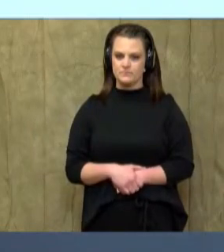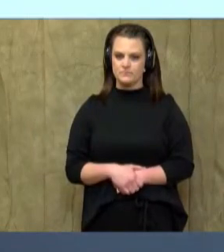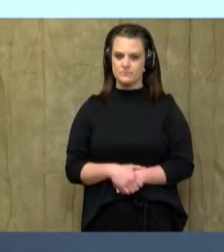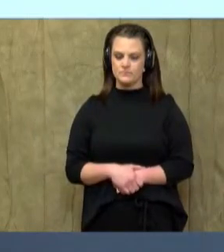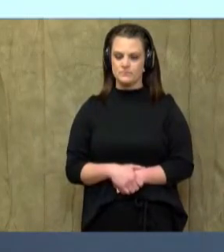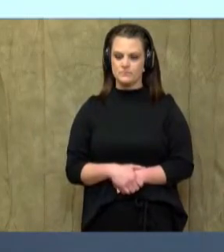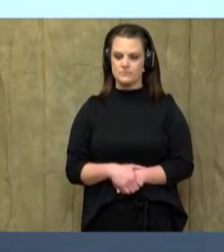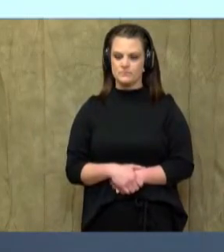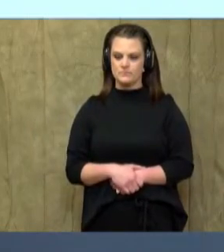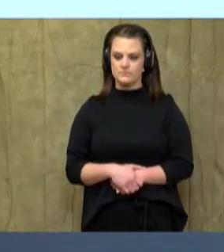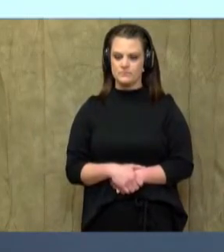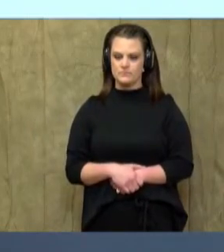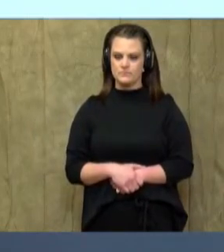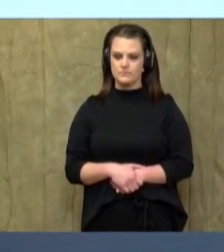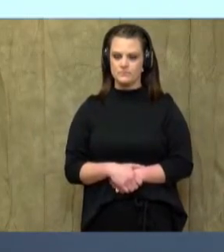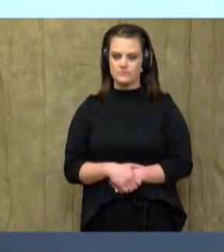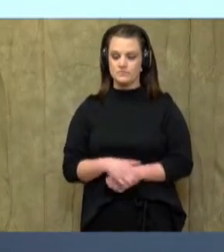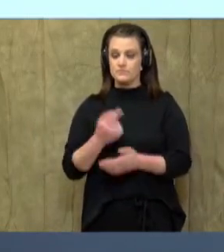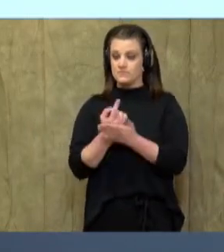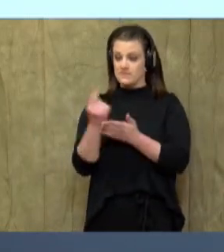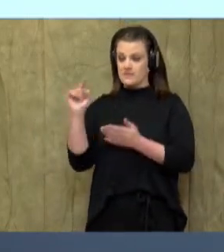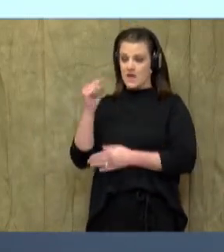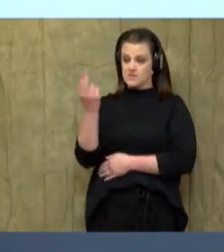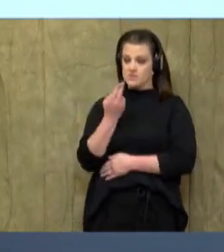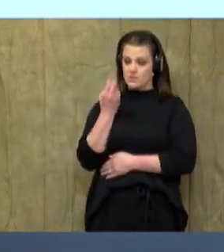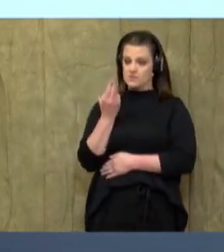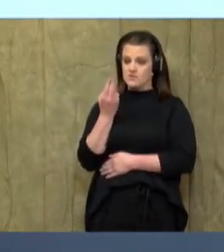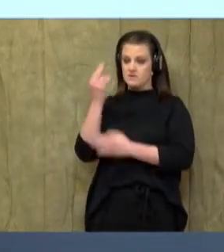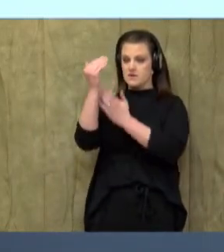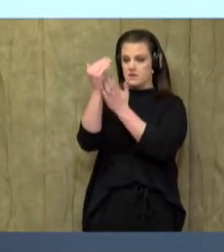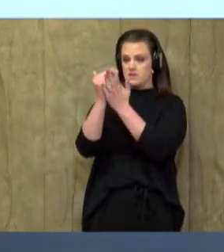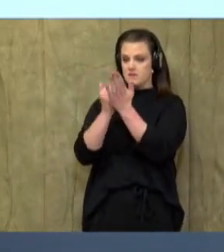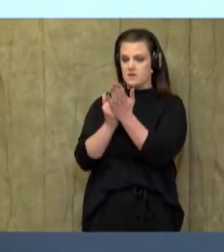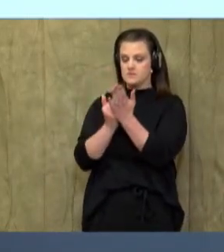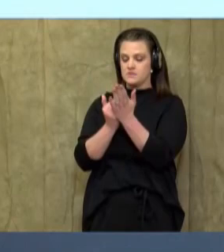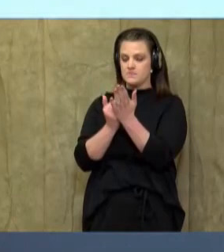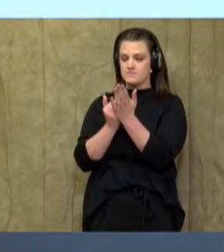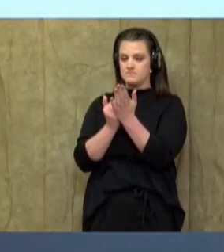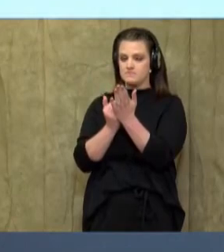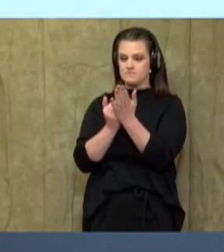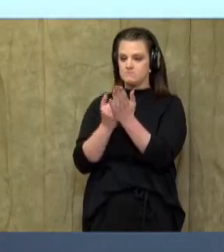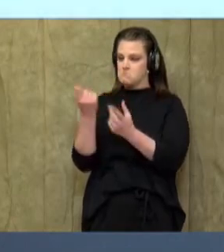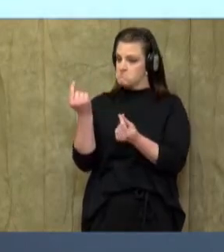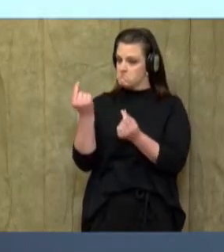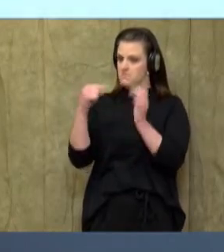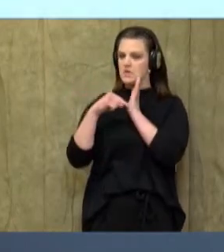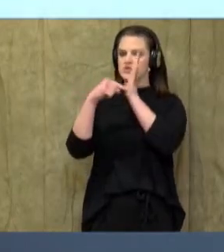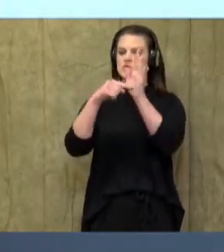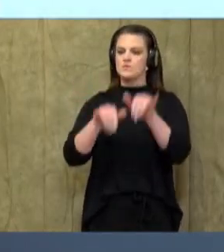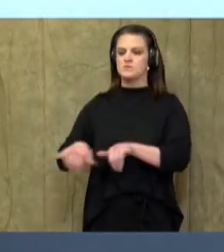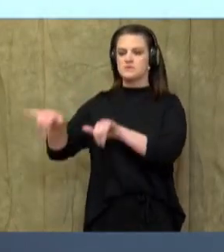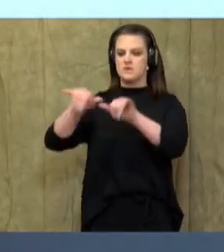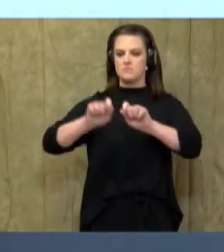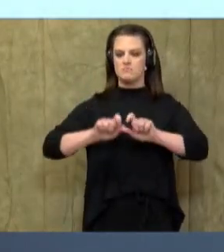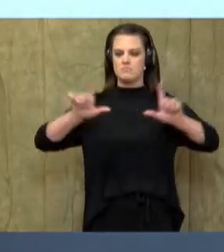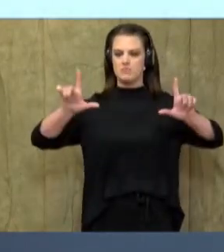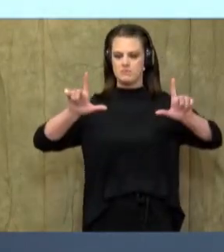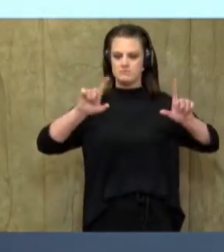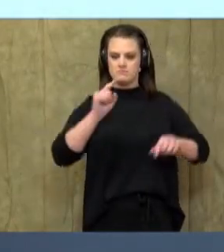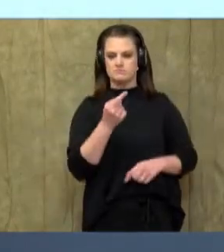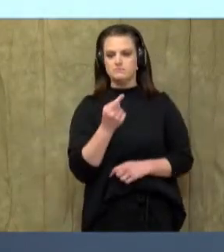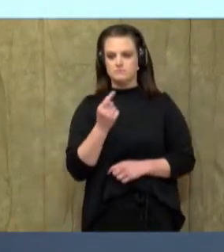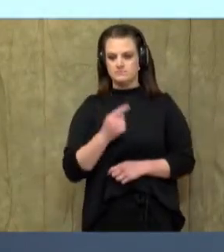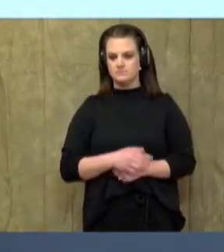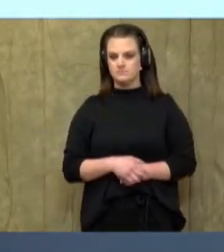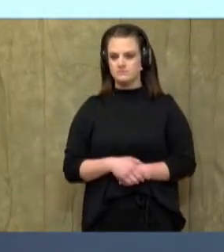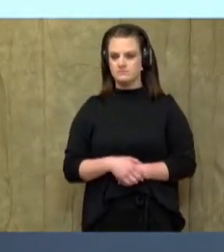So last Thursday, when I did the lesson with you, I showed you the standard. It is